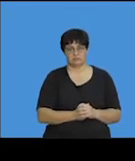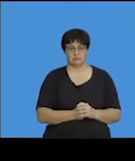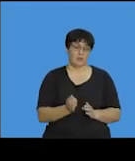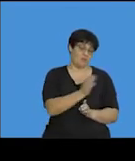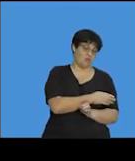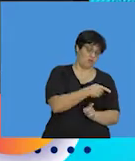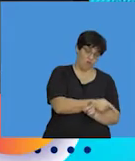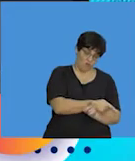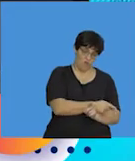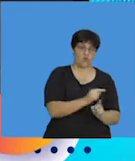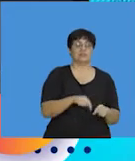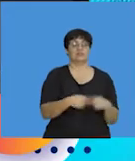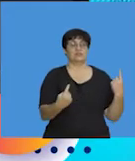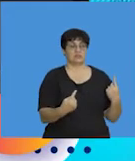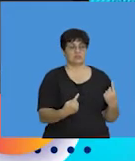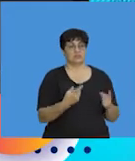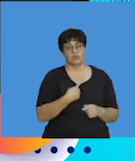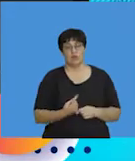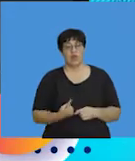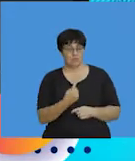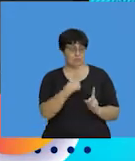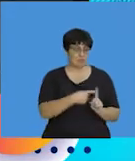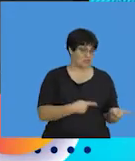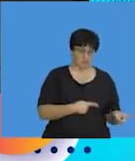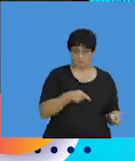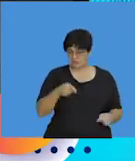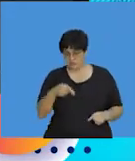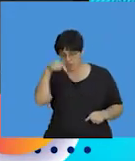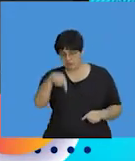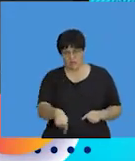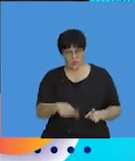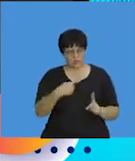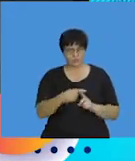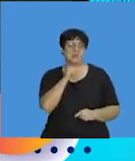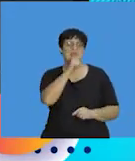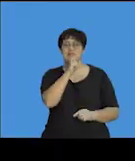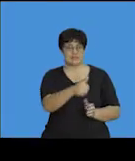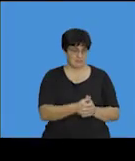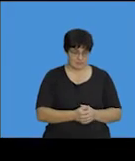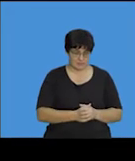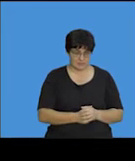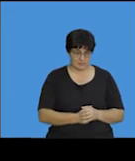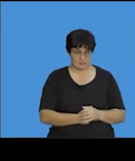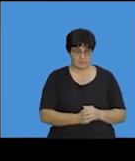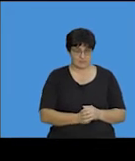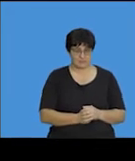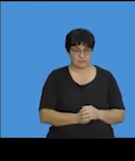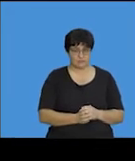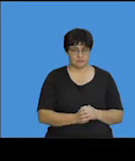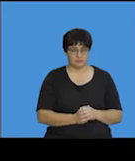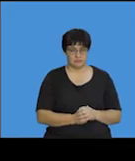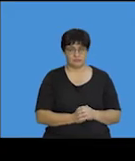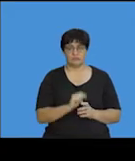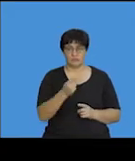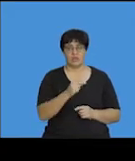question we did before the break, so I made up positive. It doesn't make a difference. All right. First